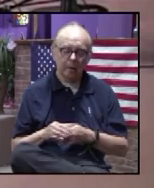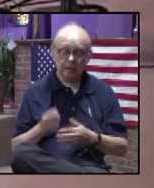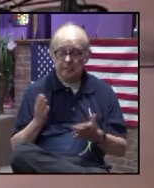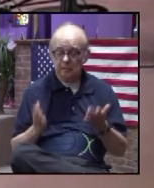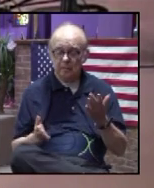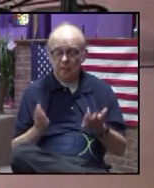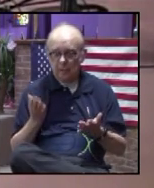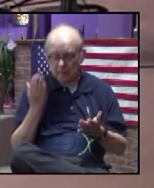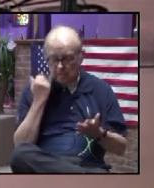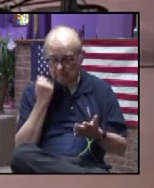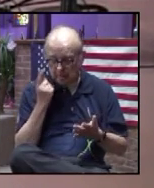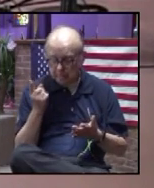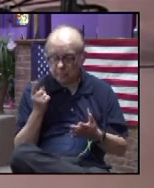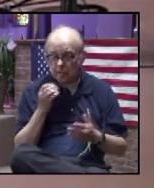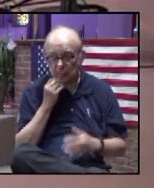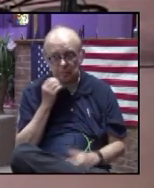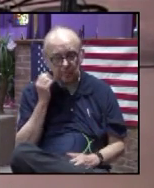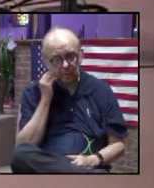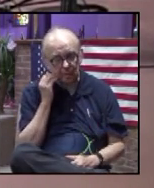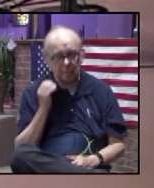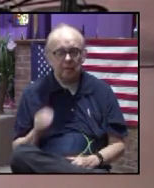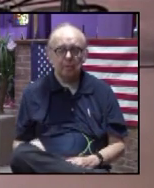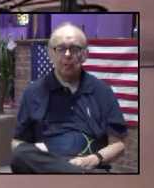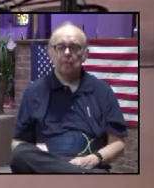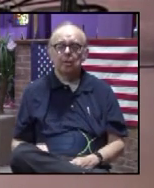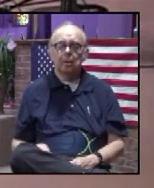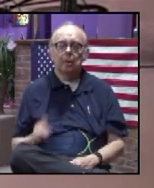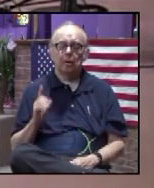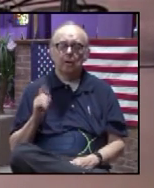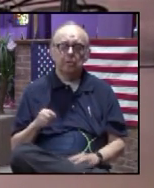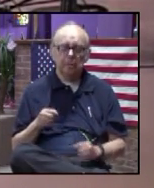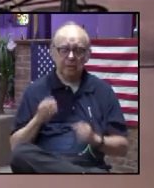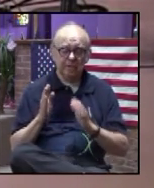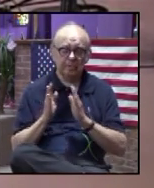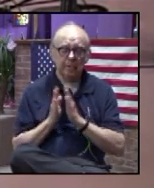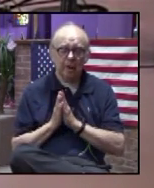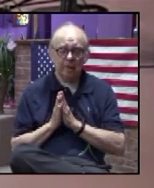Maybe if in your home you need to pray,